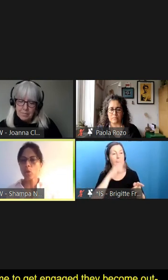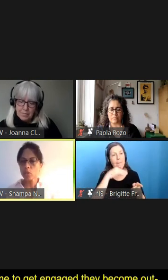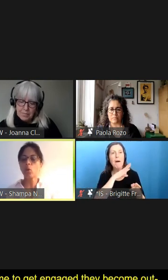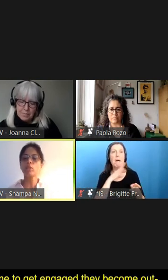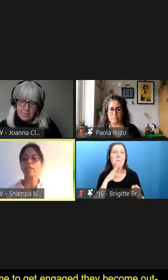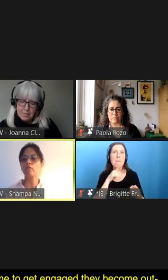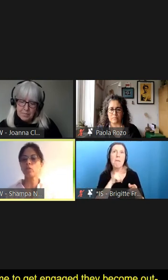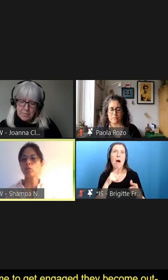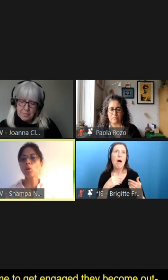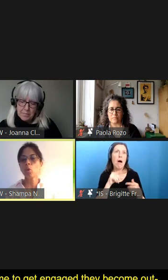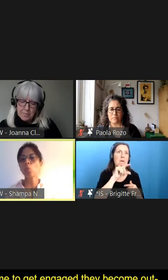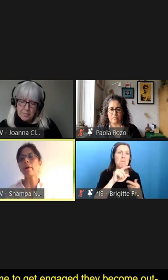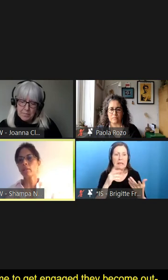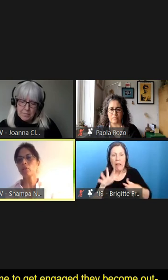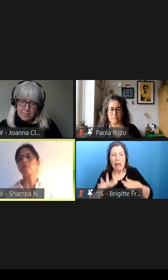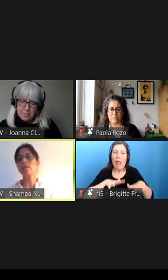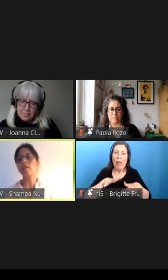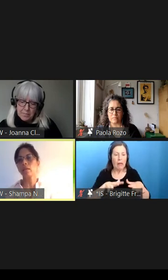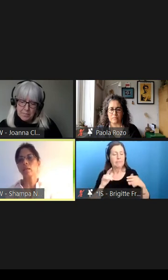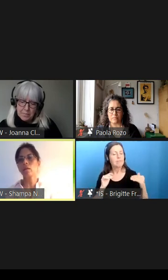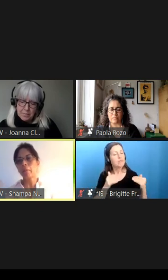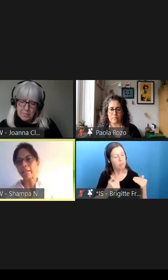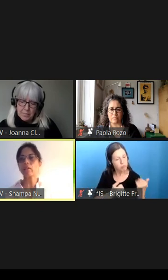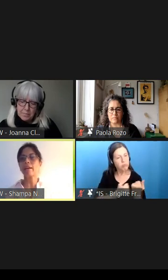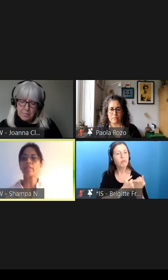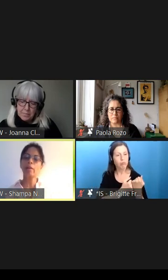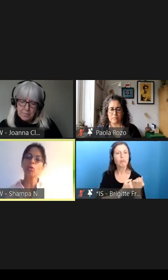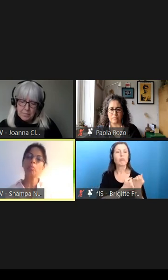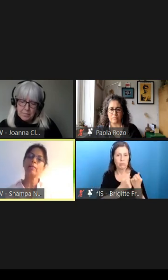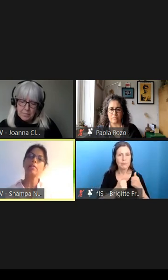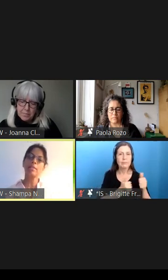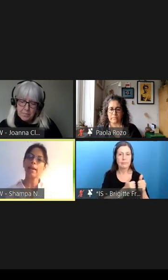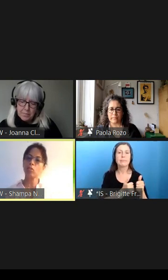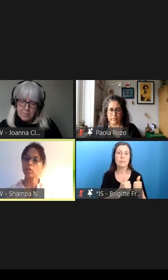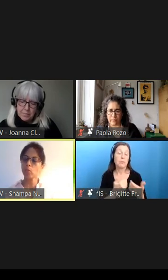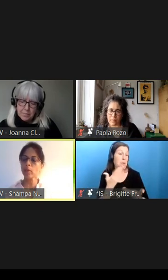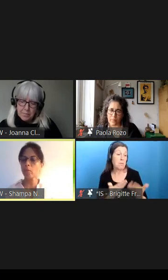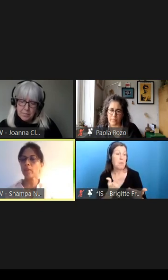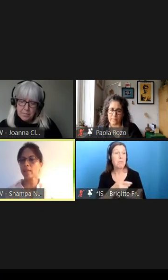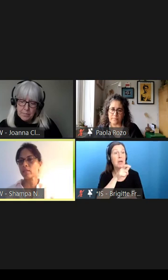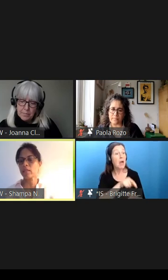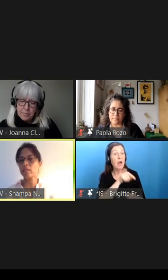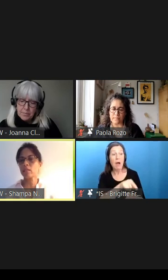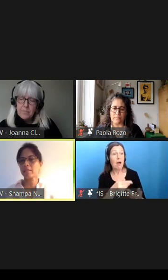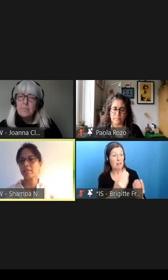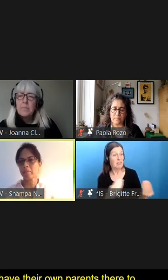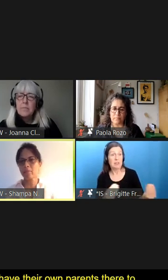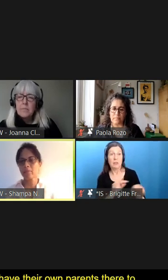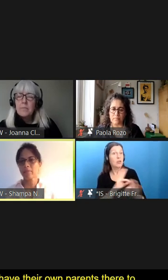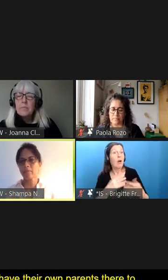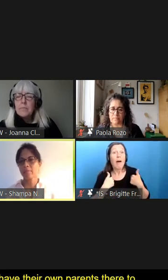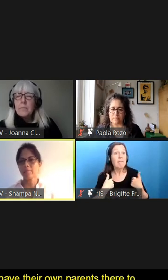to support deaf children who might not have their own parents there to support them with their studies.